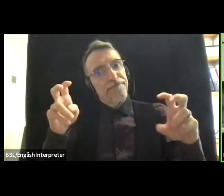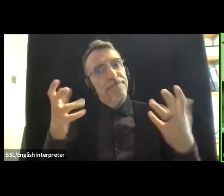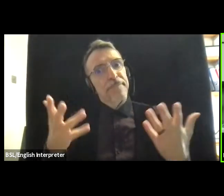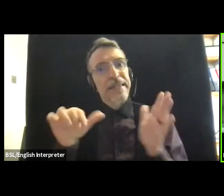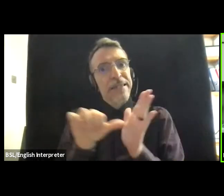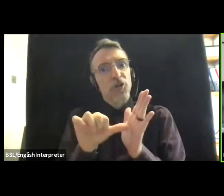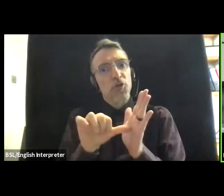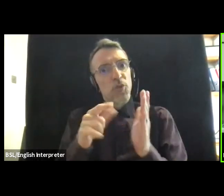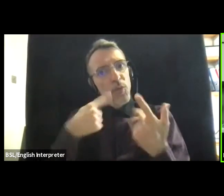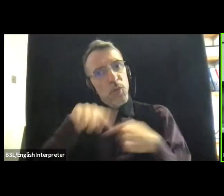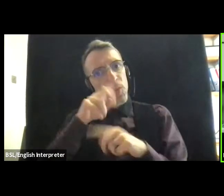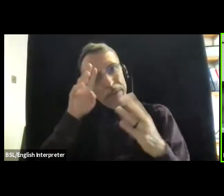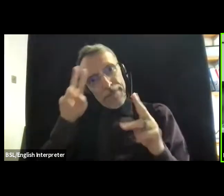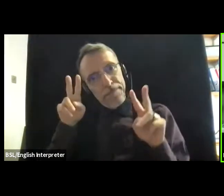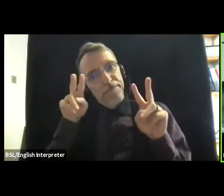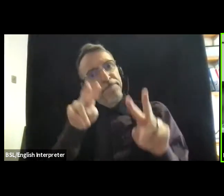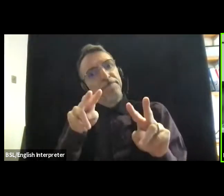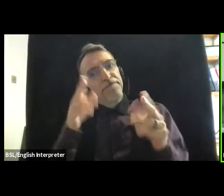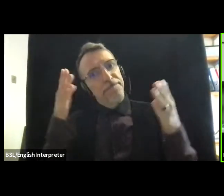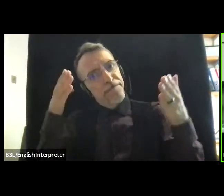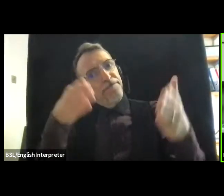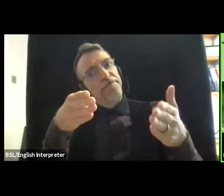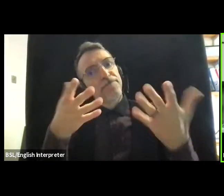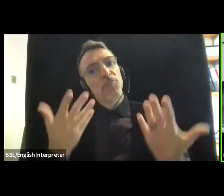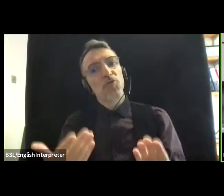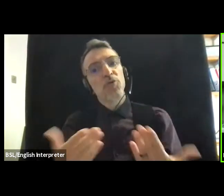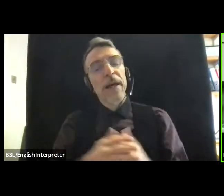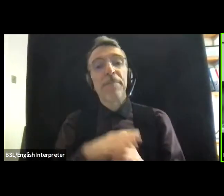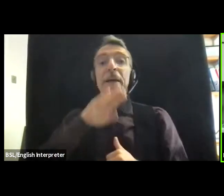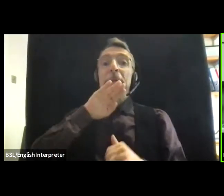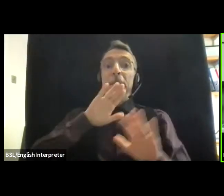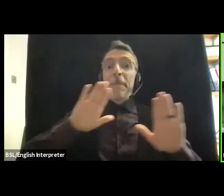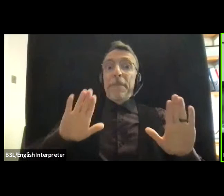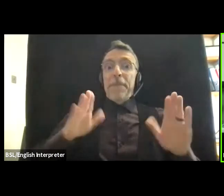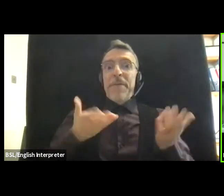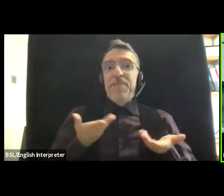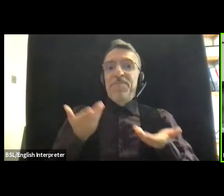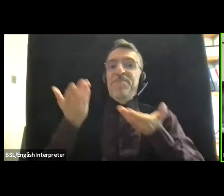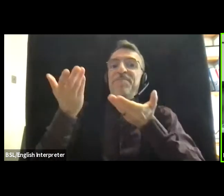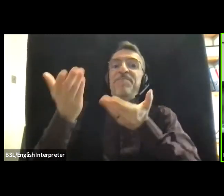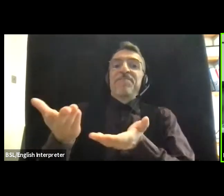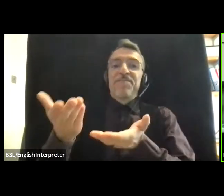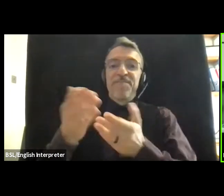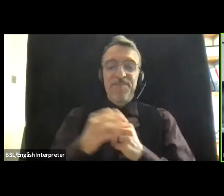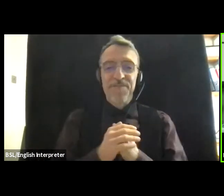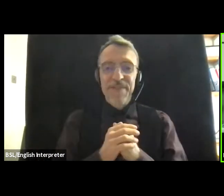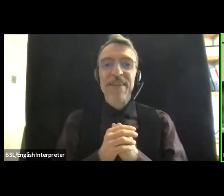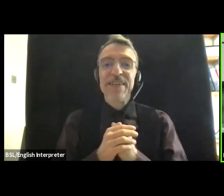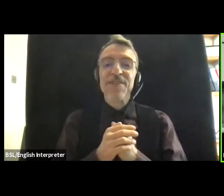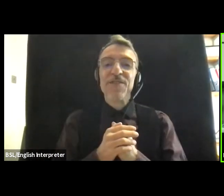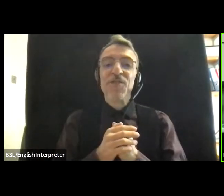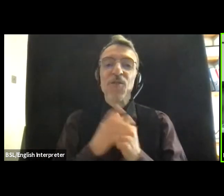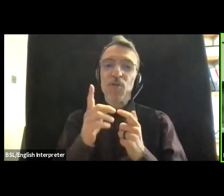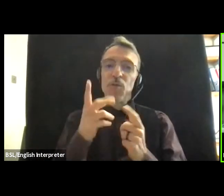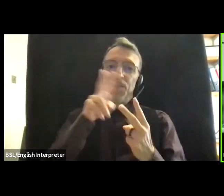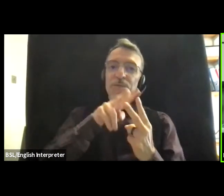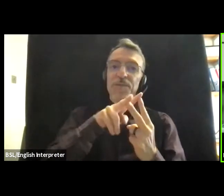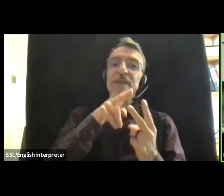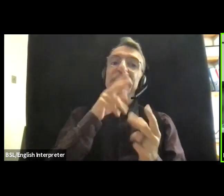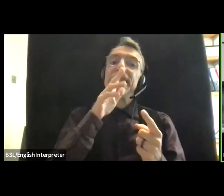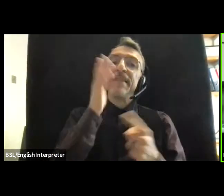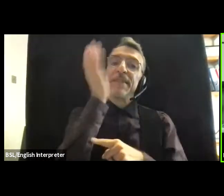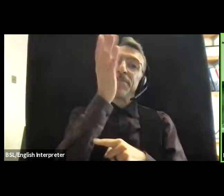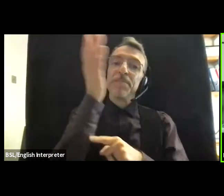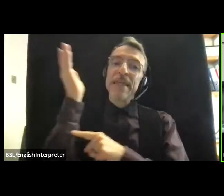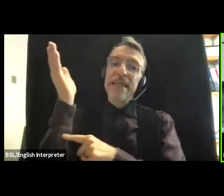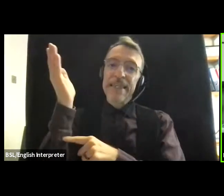issue that we are discussing today. And enough from me, because I want to hand over now to the very important speakers that we have, who